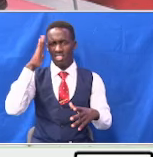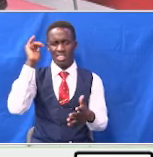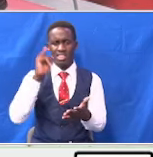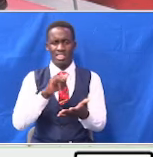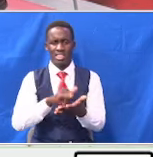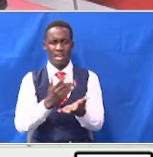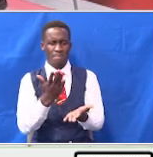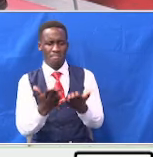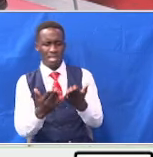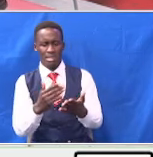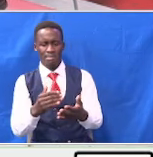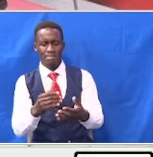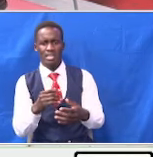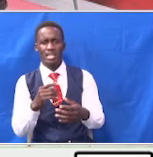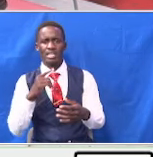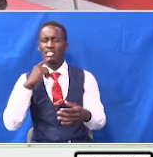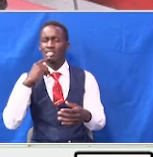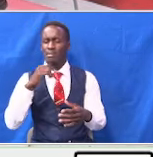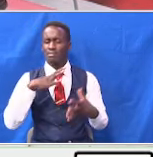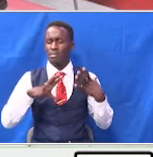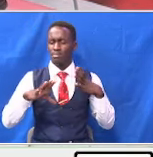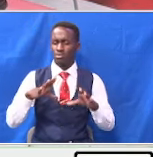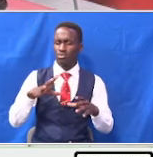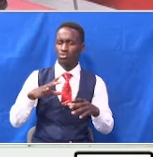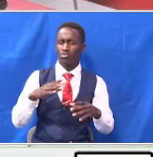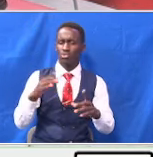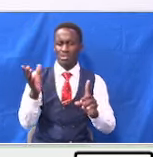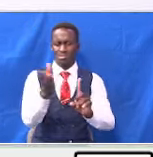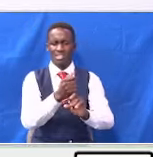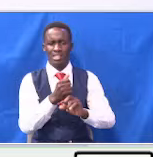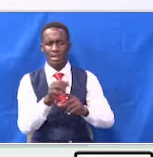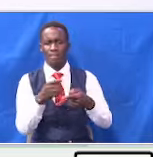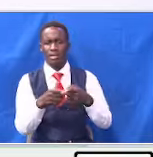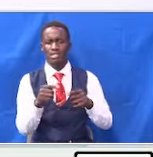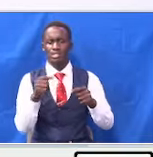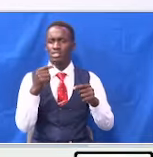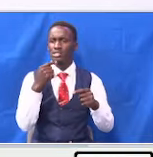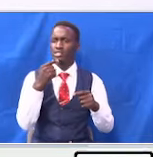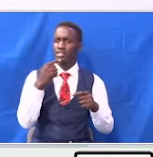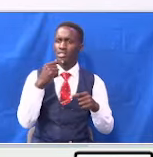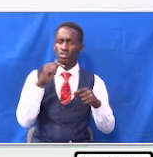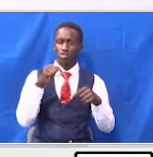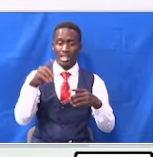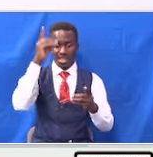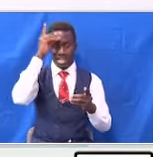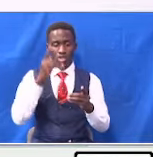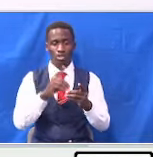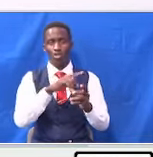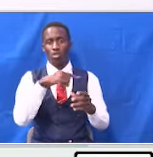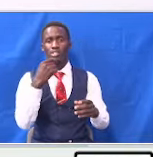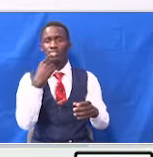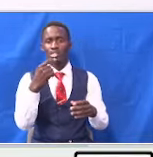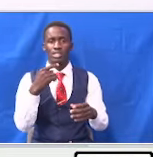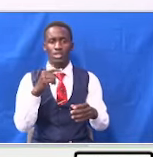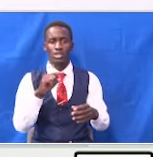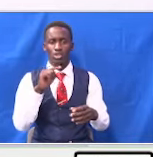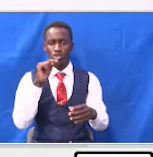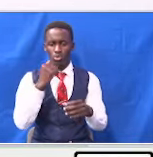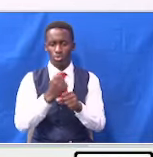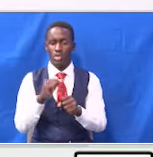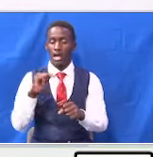might be protecting certain people. So he decided today to declare that whoever is carrying out criminal activities is doing them at their own